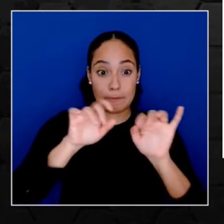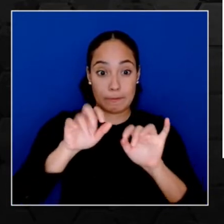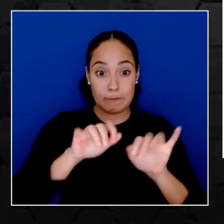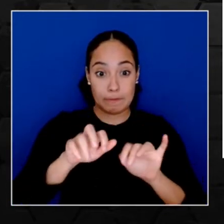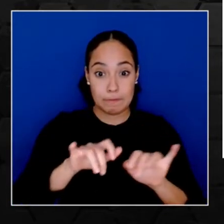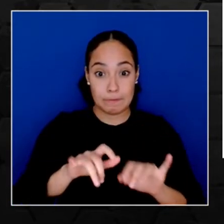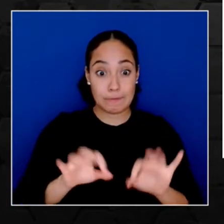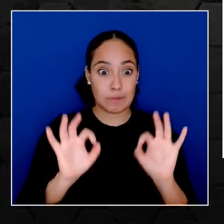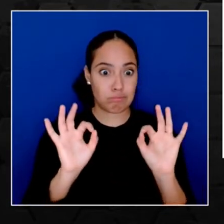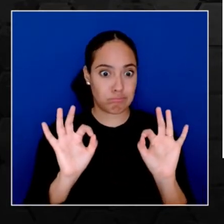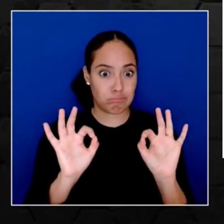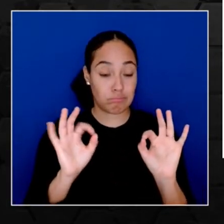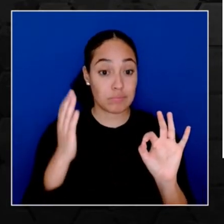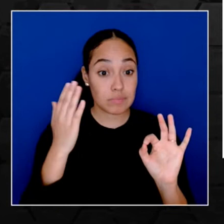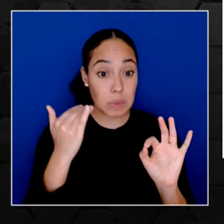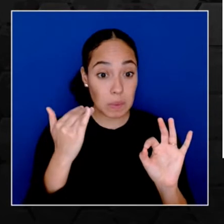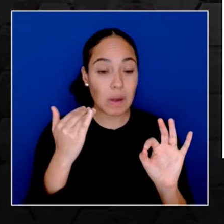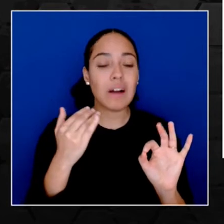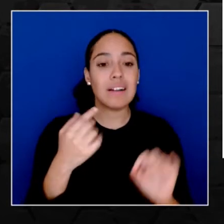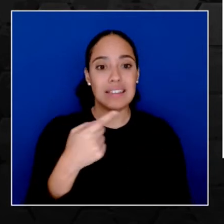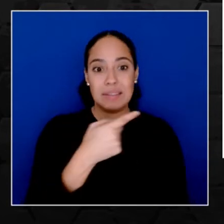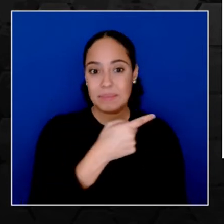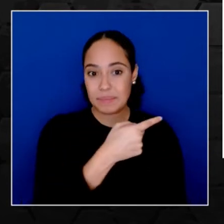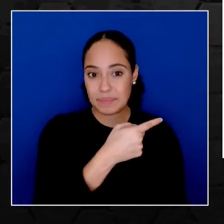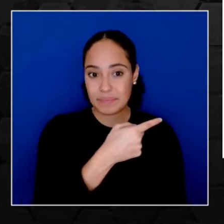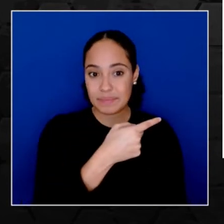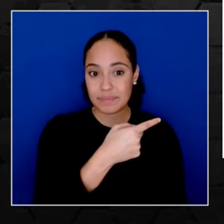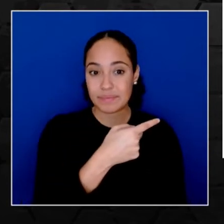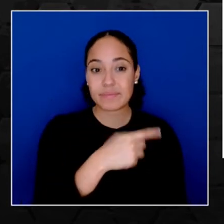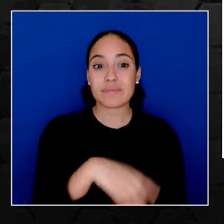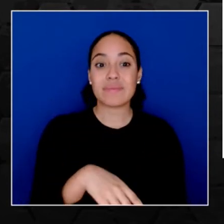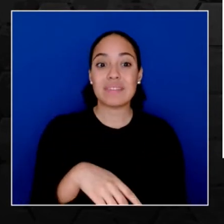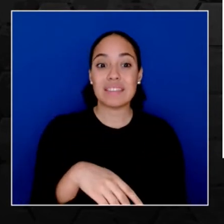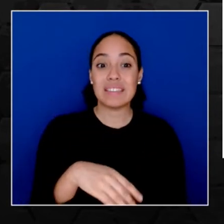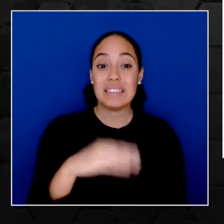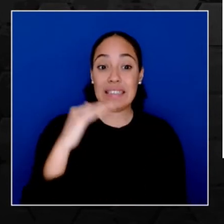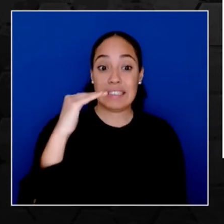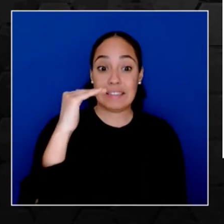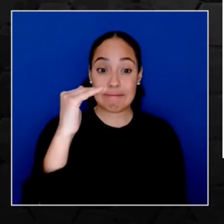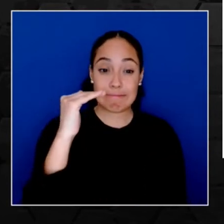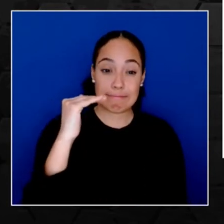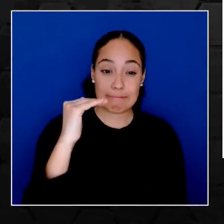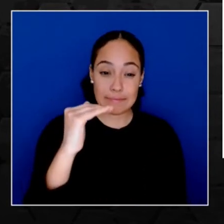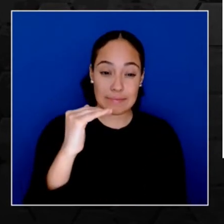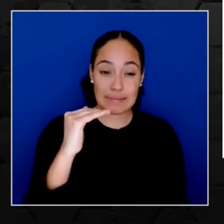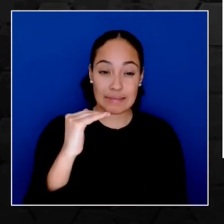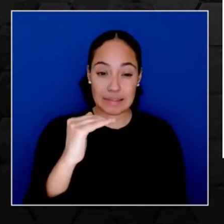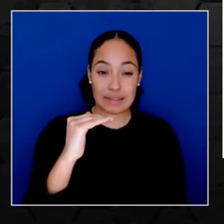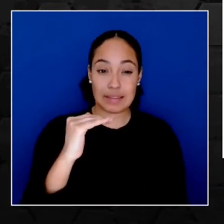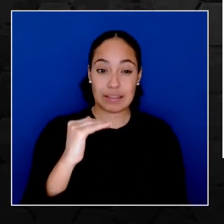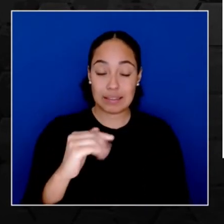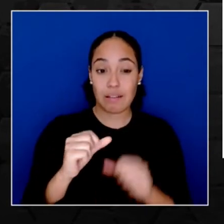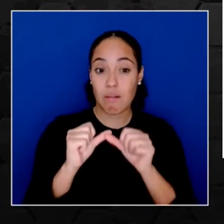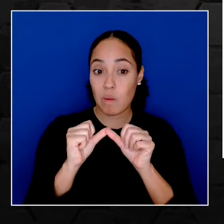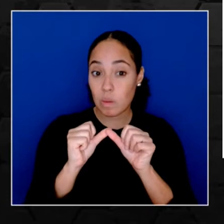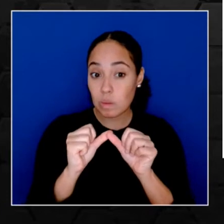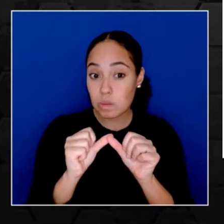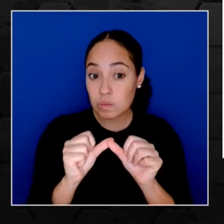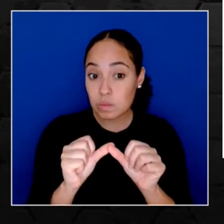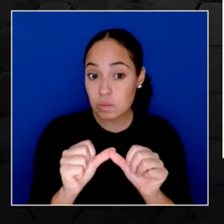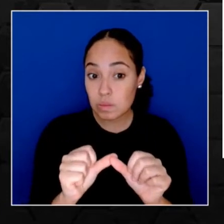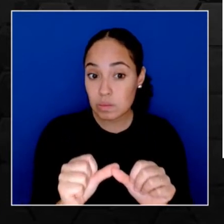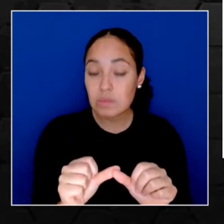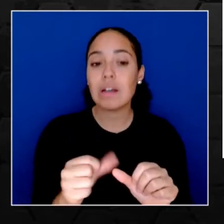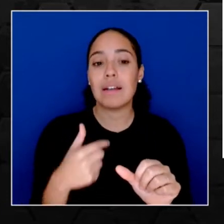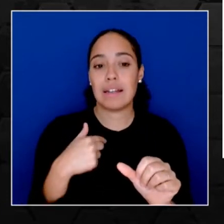it's the because on every constant, or that the value or the retweeting parameter that I'm doing, because it's creating new values.